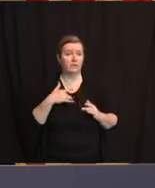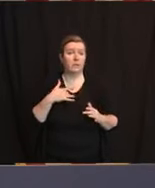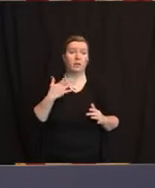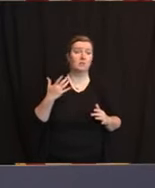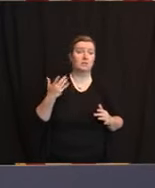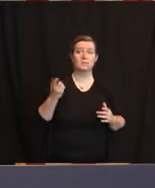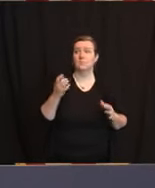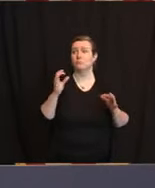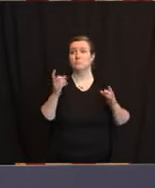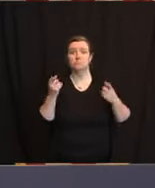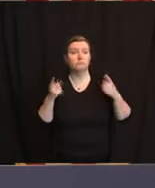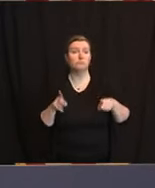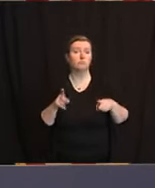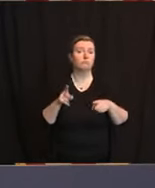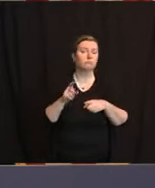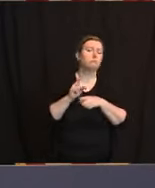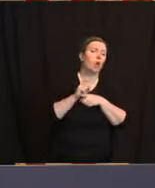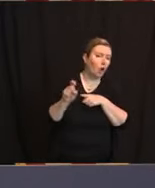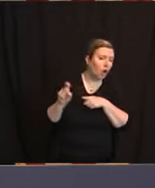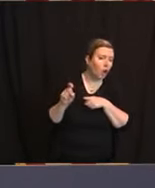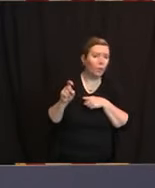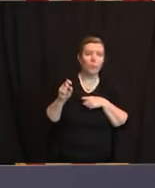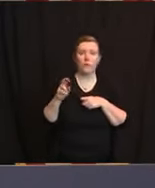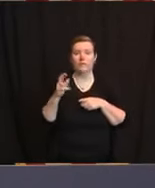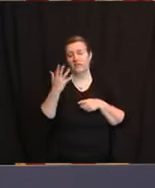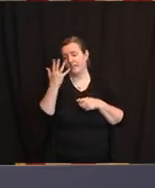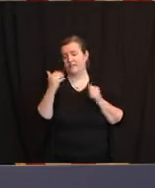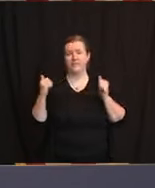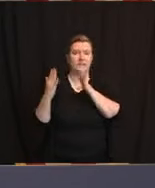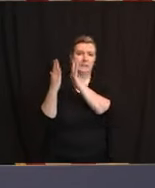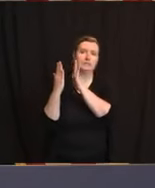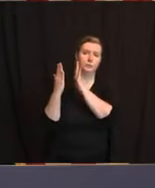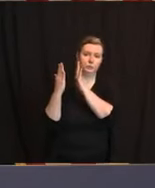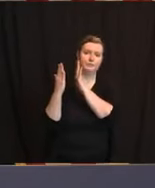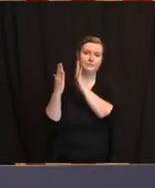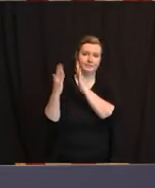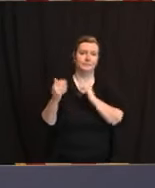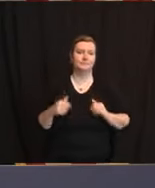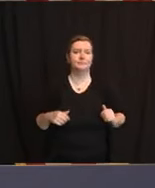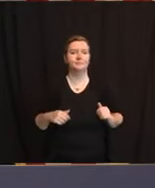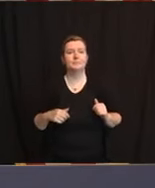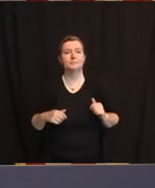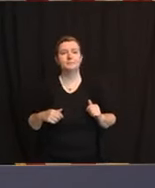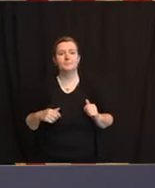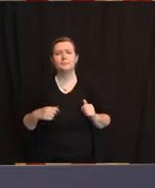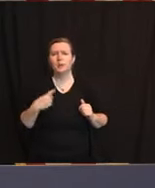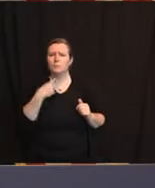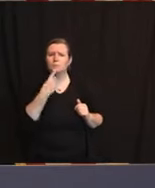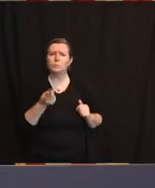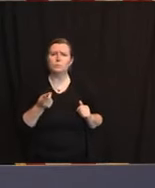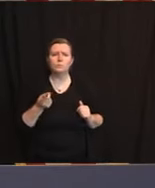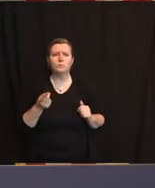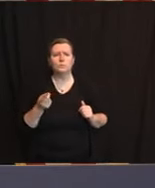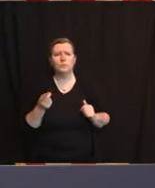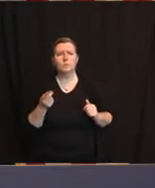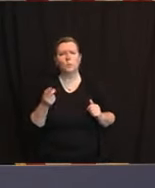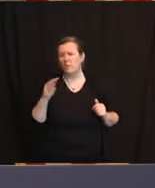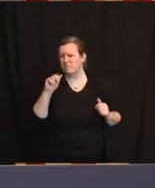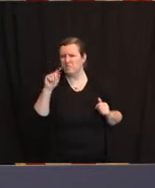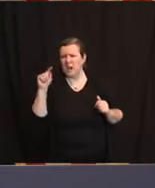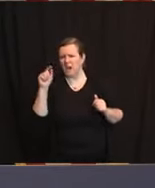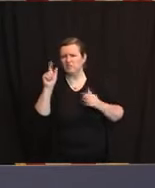telephone or face-to-face, in which case we'll do just that. I mentioned this earlier. We hope to have, and Matt Plackett is now with us, we hope to have